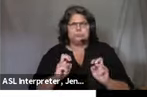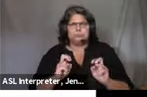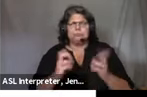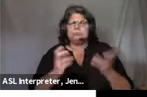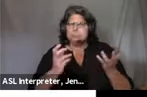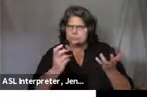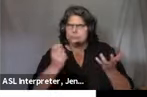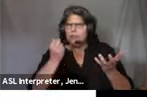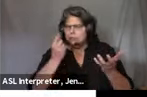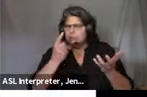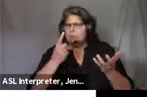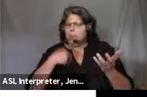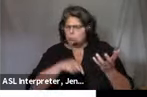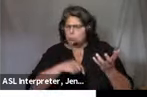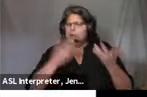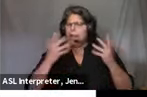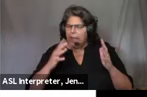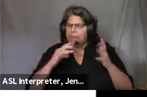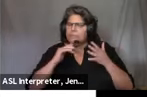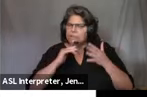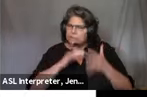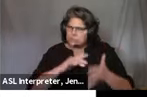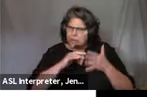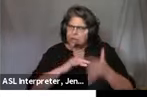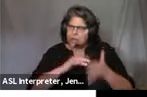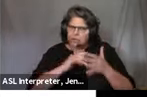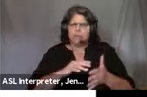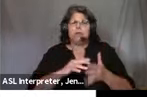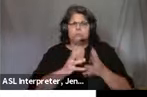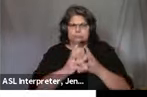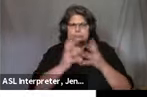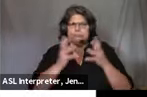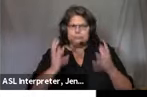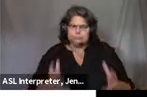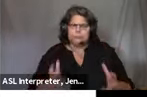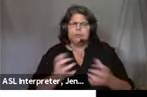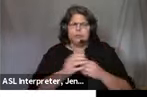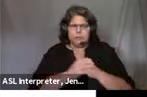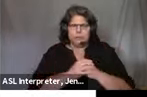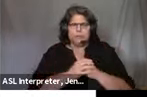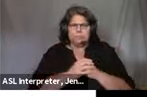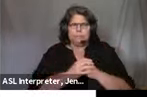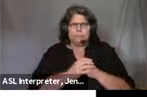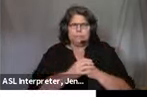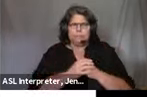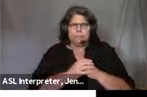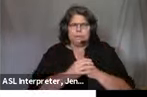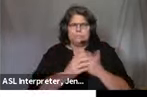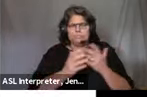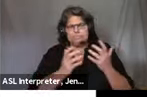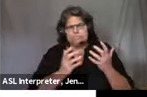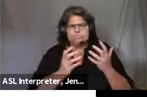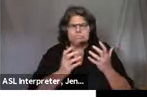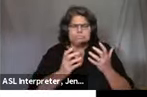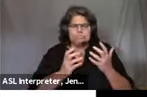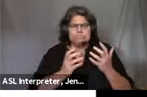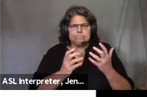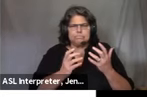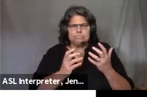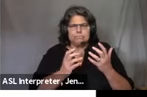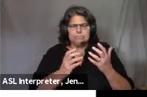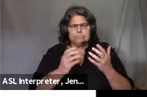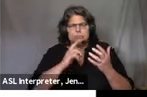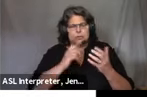However, we have studied this quite a bit and worked to